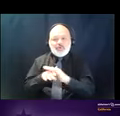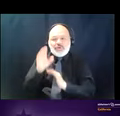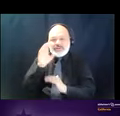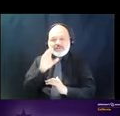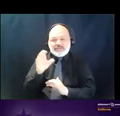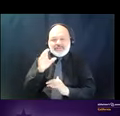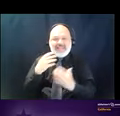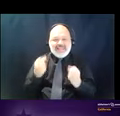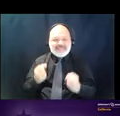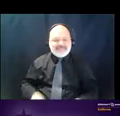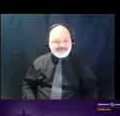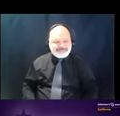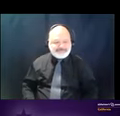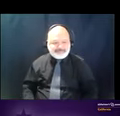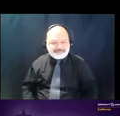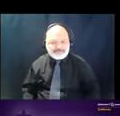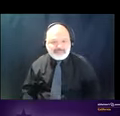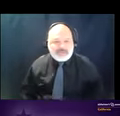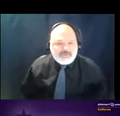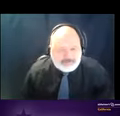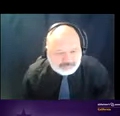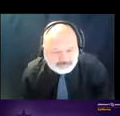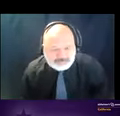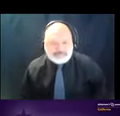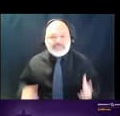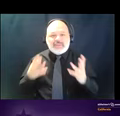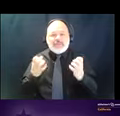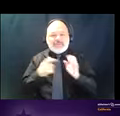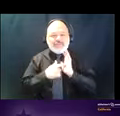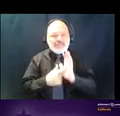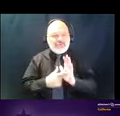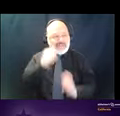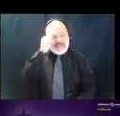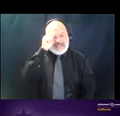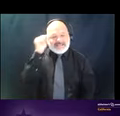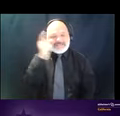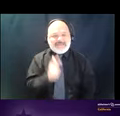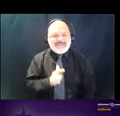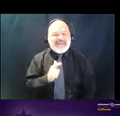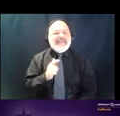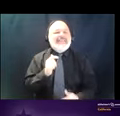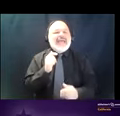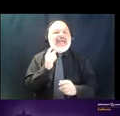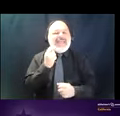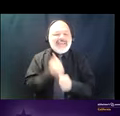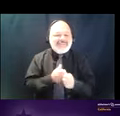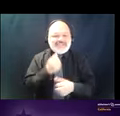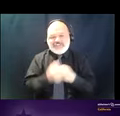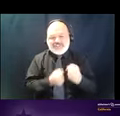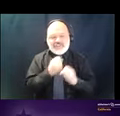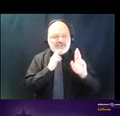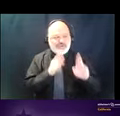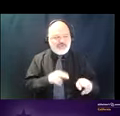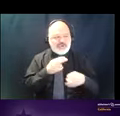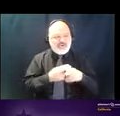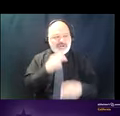slide. So I also wanted to share with you that the Alzheimer's Association comes up with an annual report called Alzheimer's